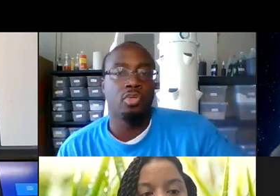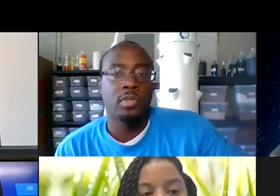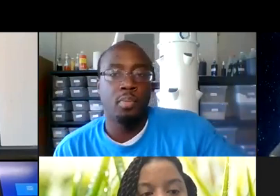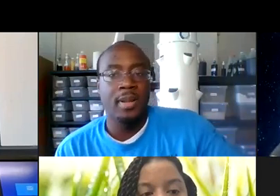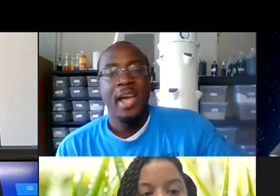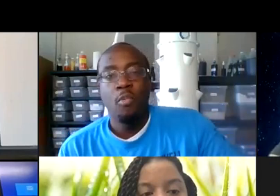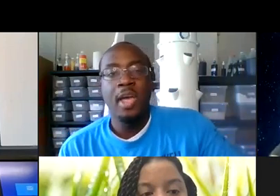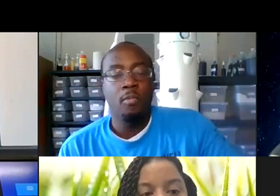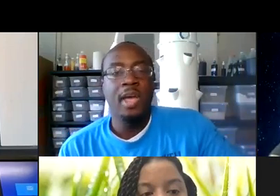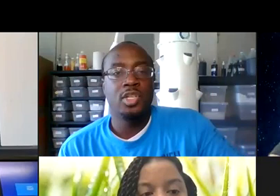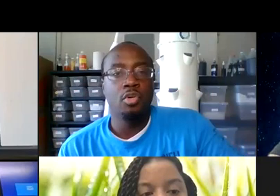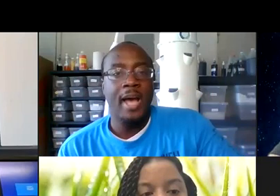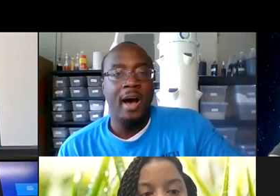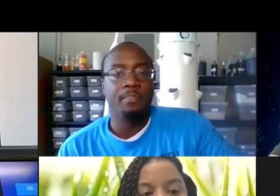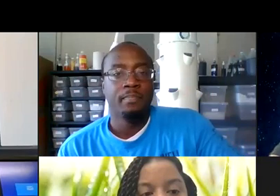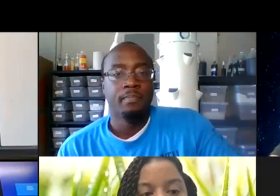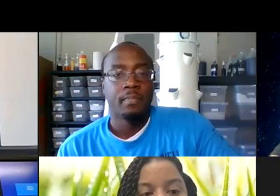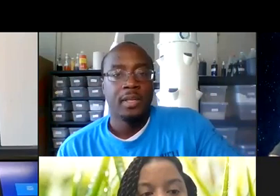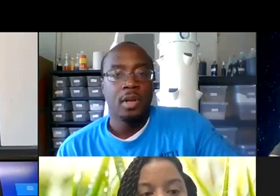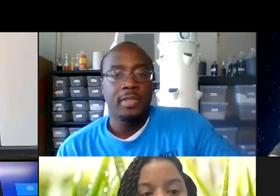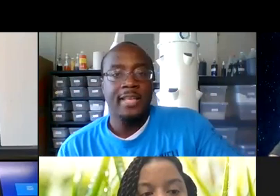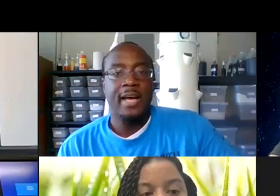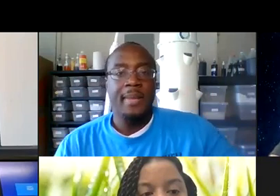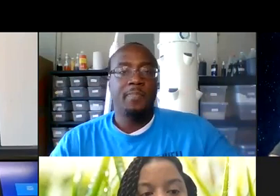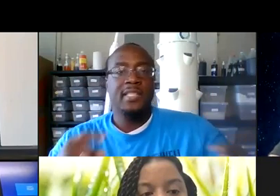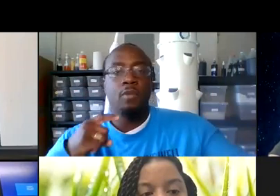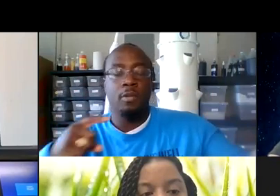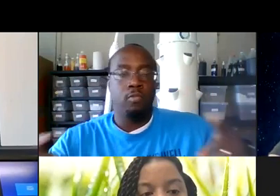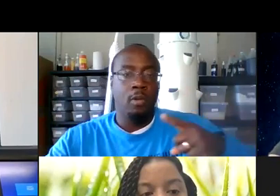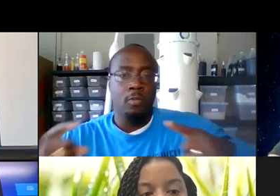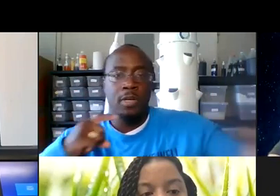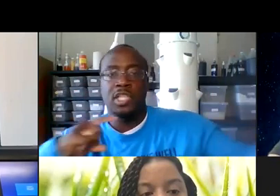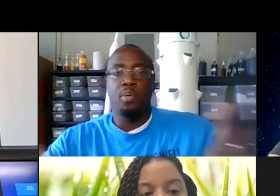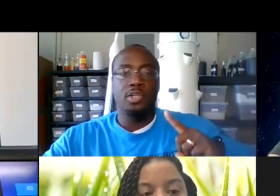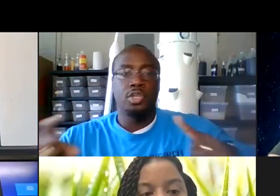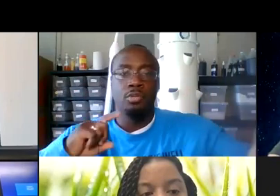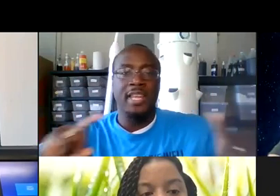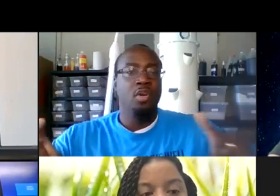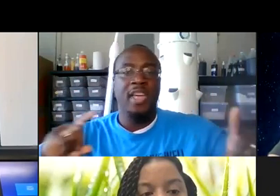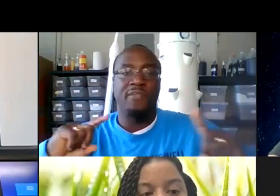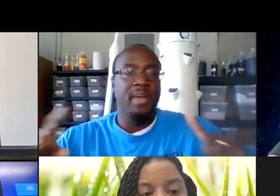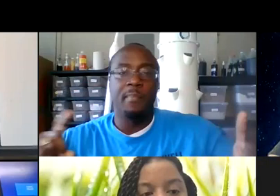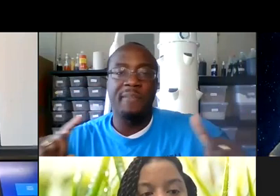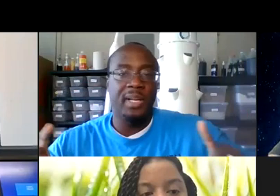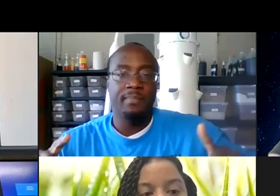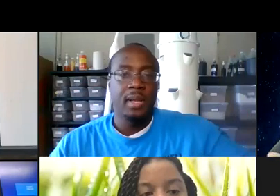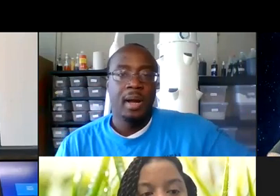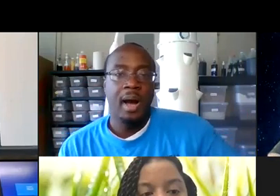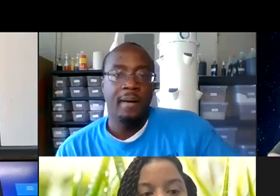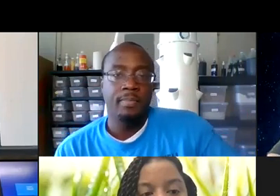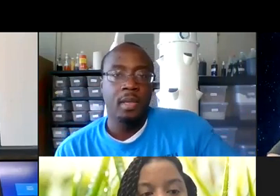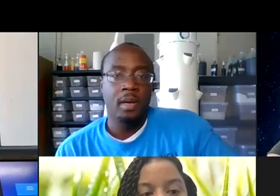also virtual support. We'll do, this, especially with the support you need. You'll hear from me